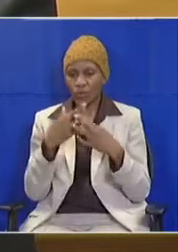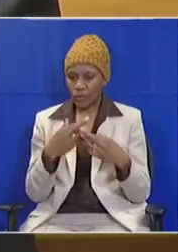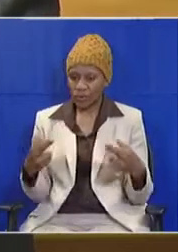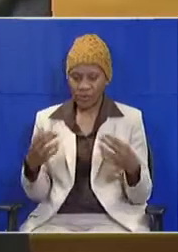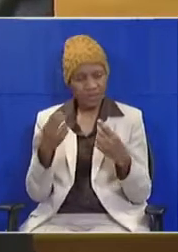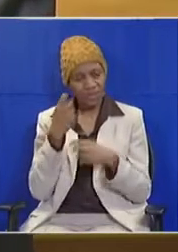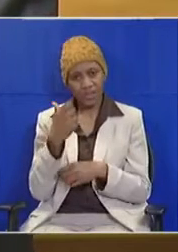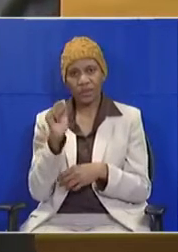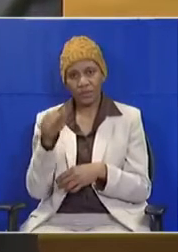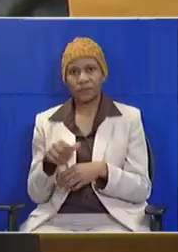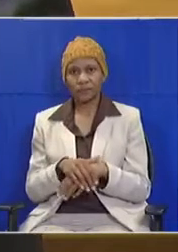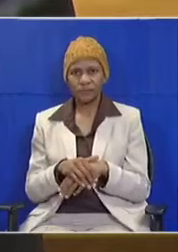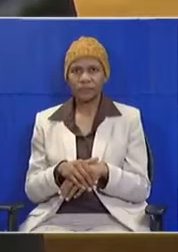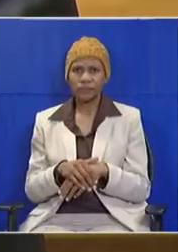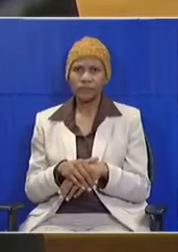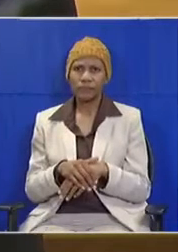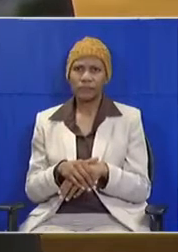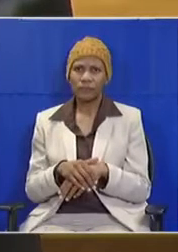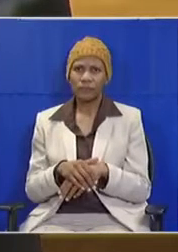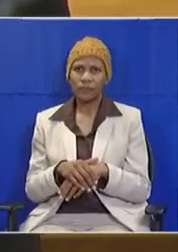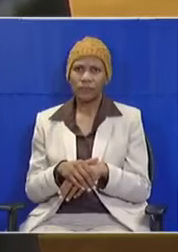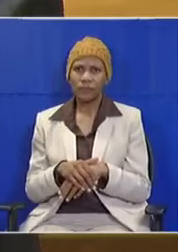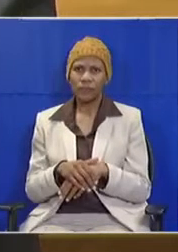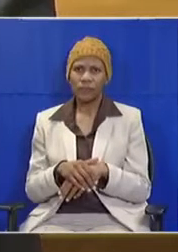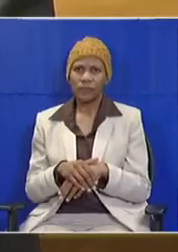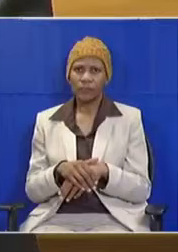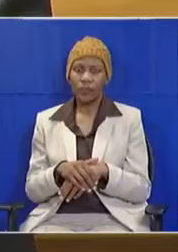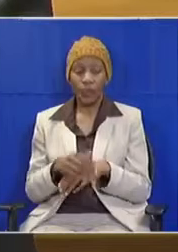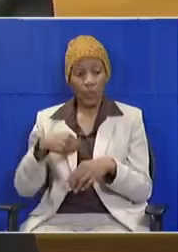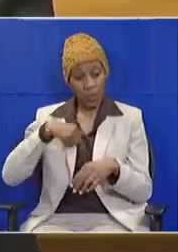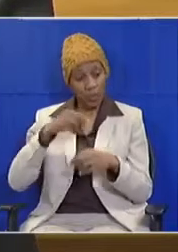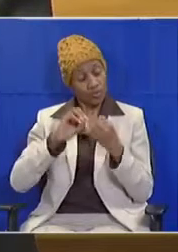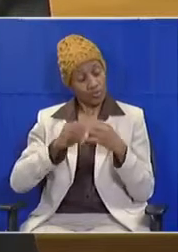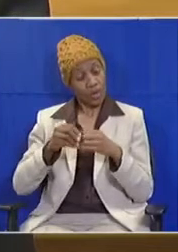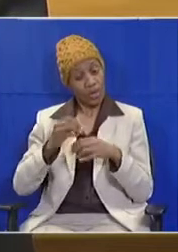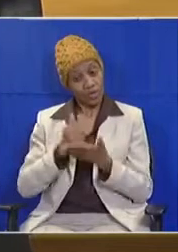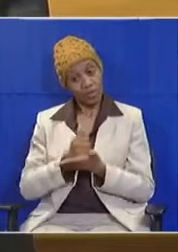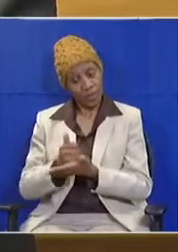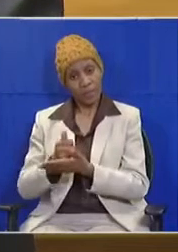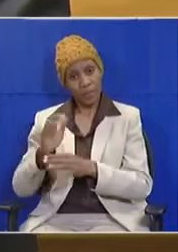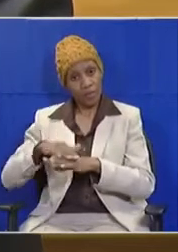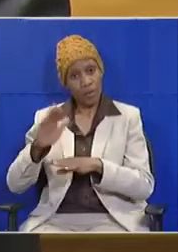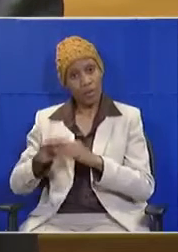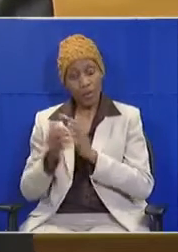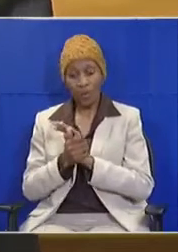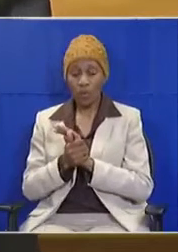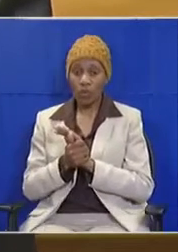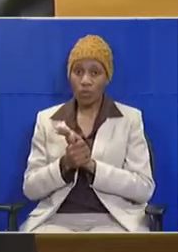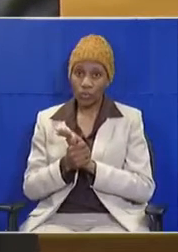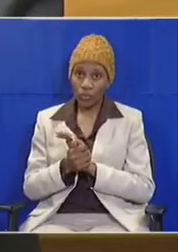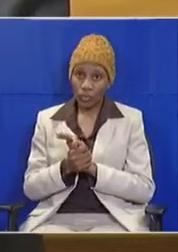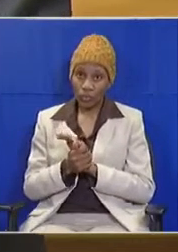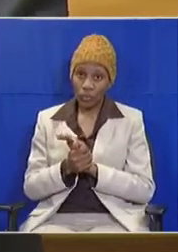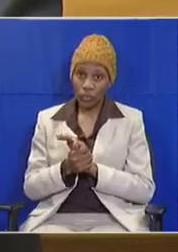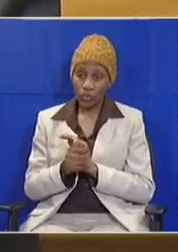processing. They are in the process of increasing capacity. As you would know, not long ago, we passed the